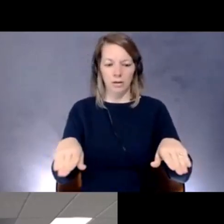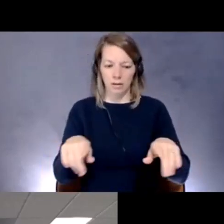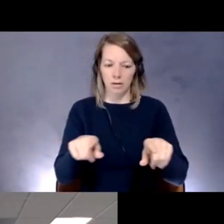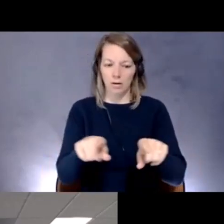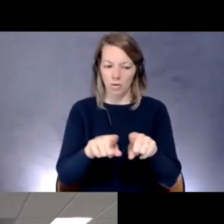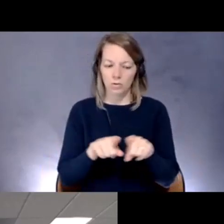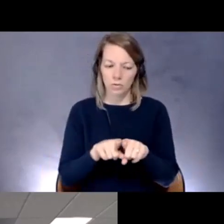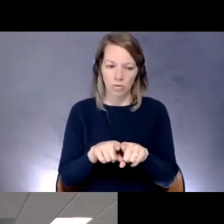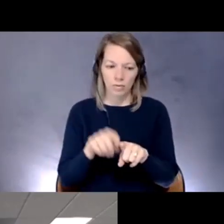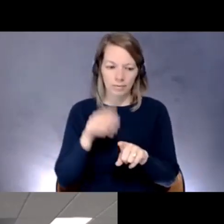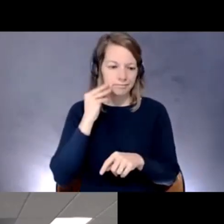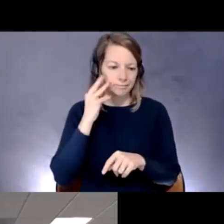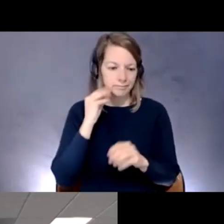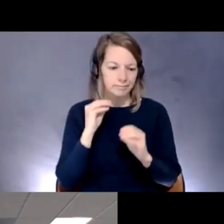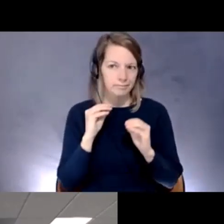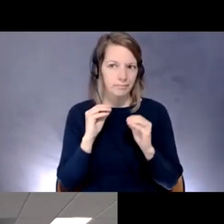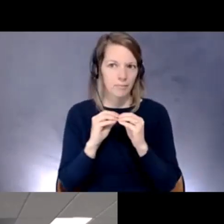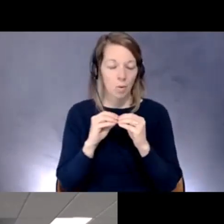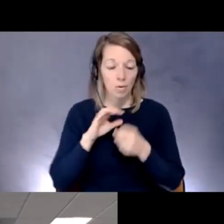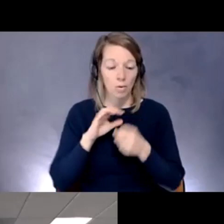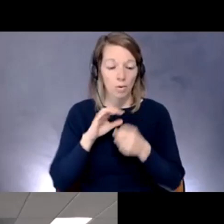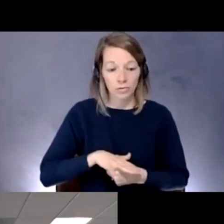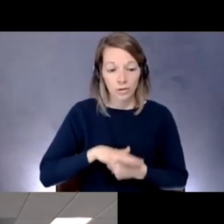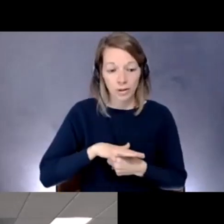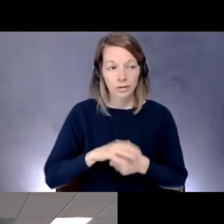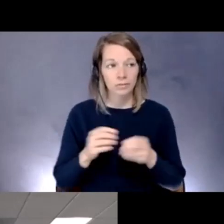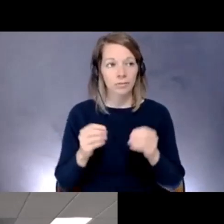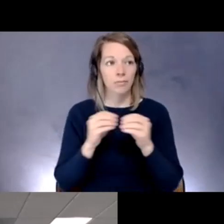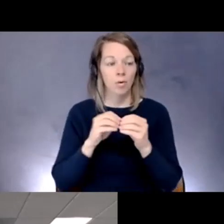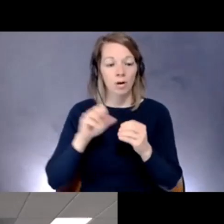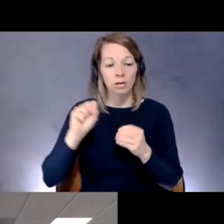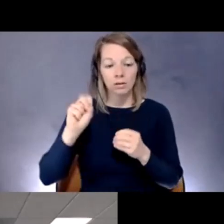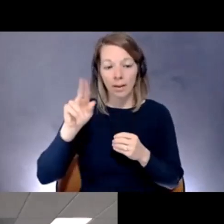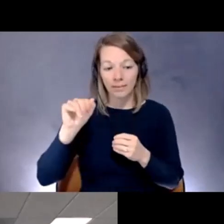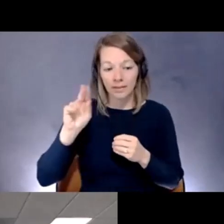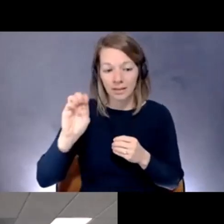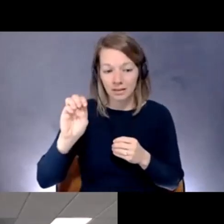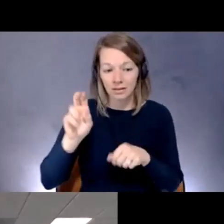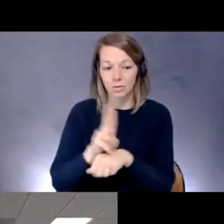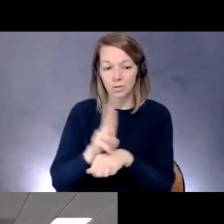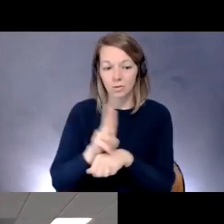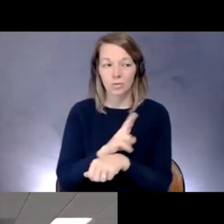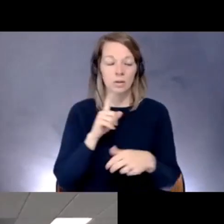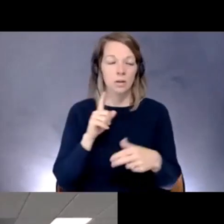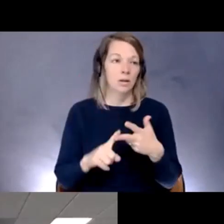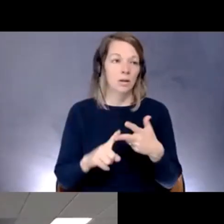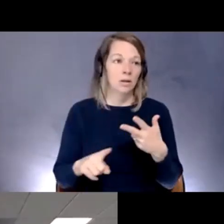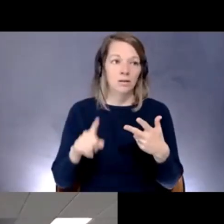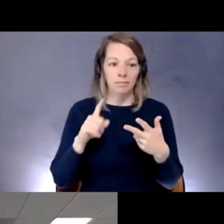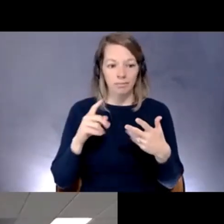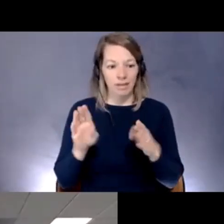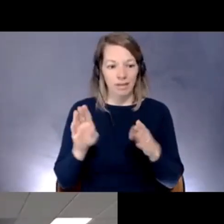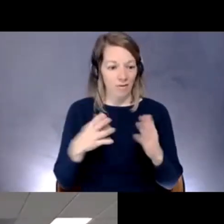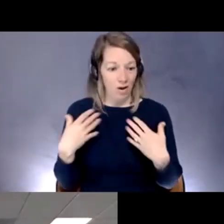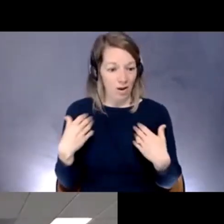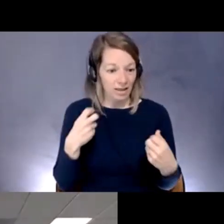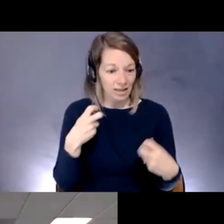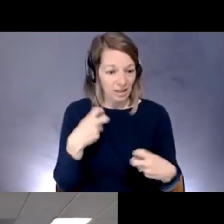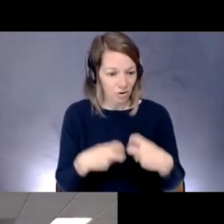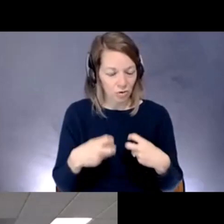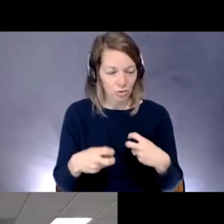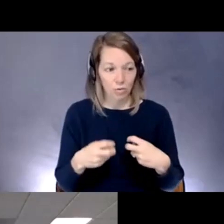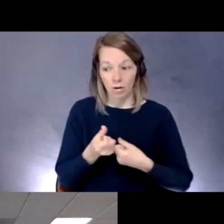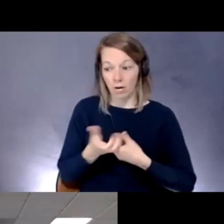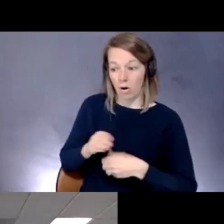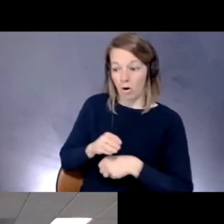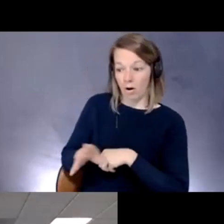know, more stresses, more substance abuse, more behavioral health issues that partly were a result of COVID, but